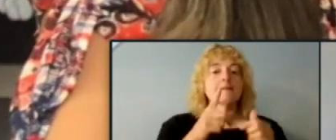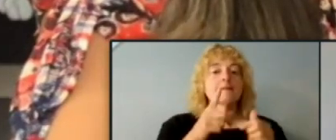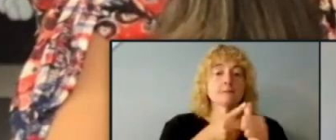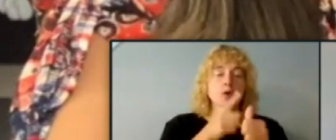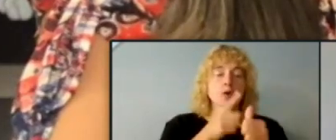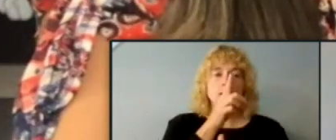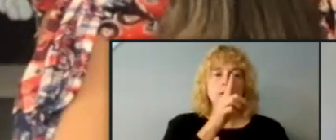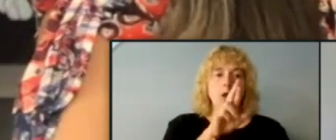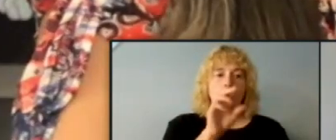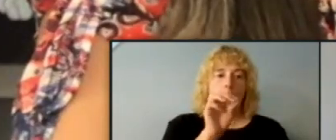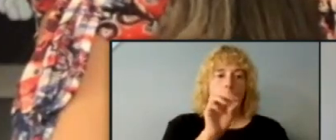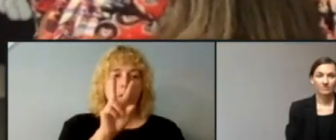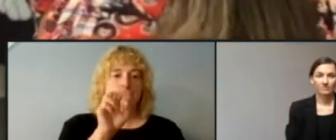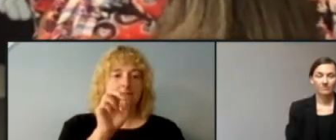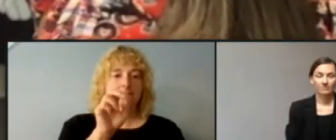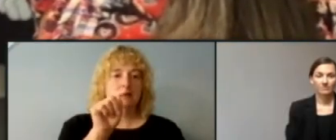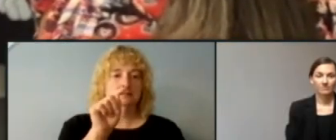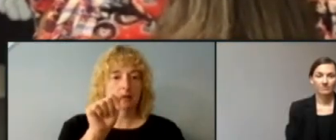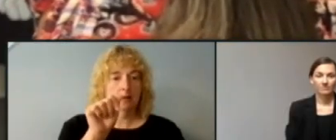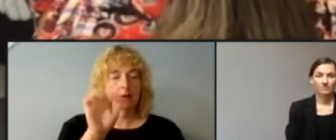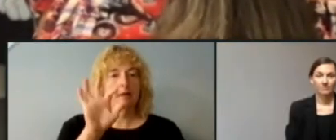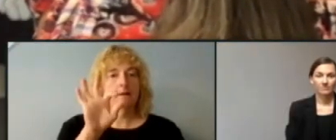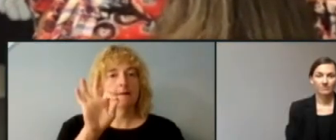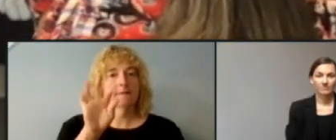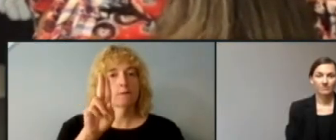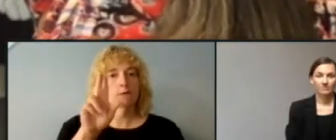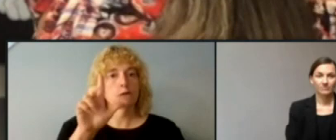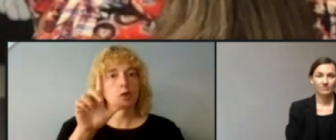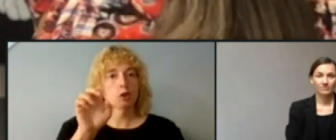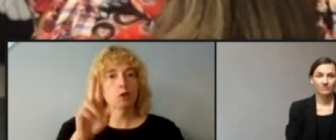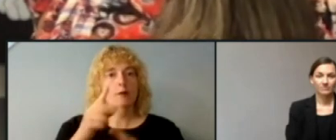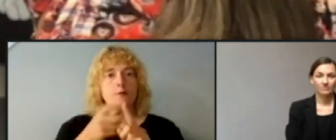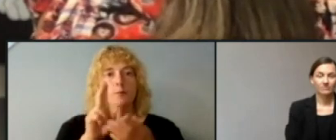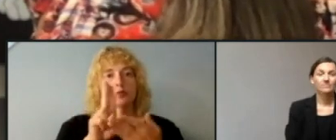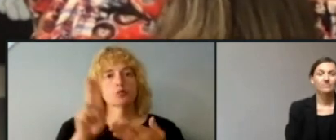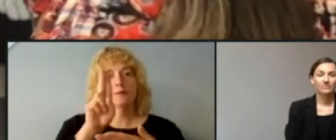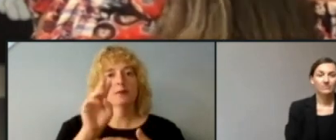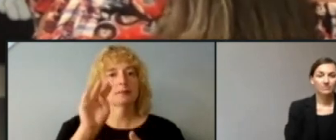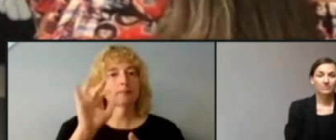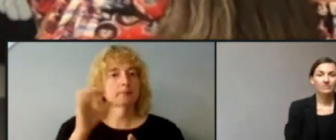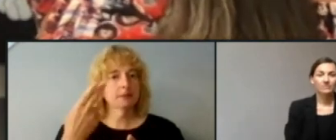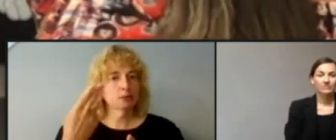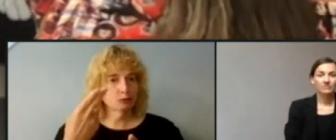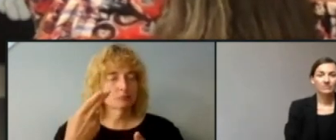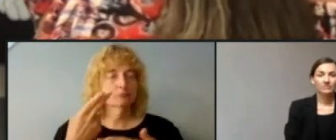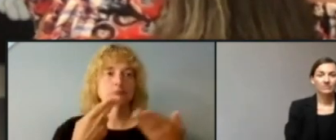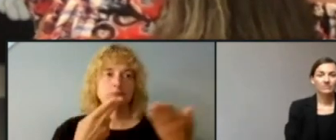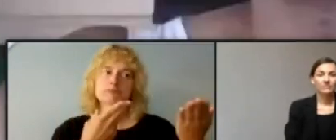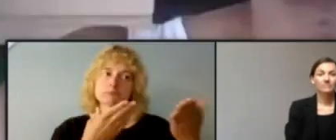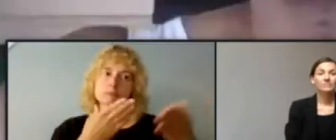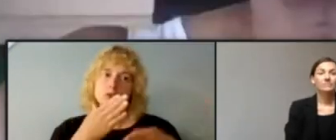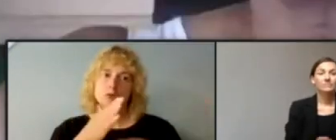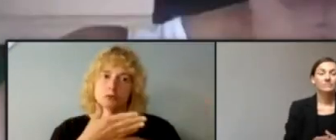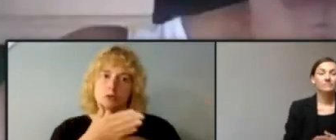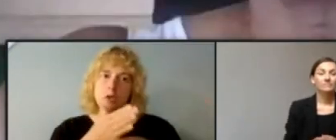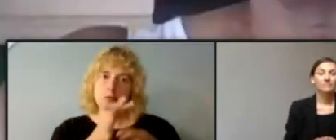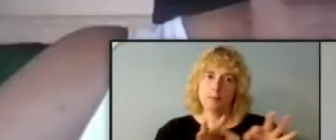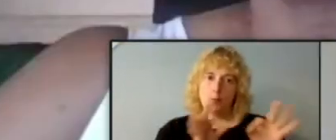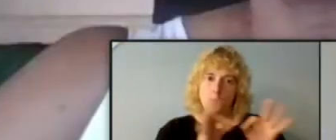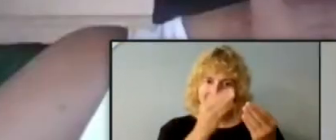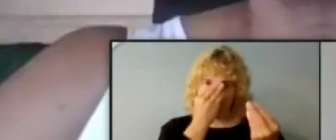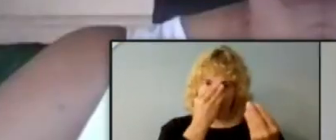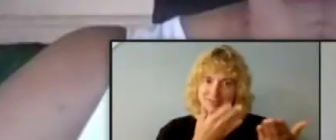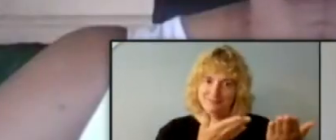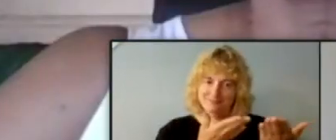University of Michigan that will be sharing important information with us. Dr. Fuller. Yes, good morning or